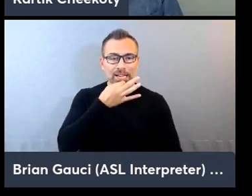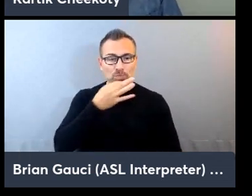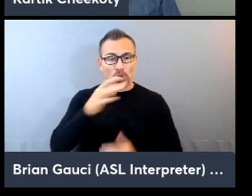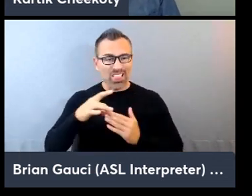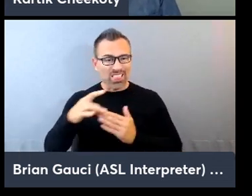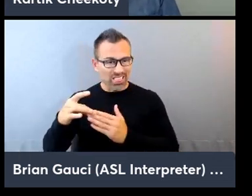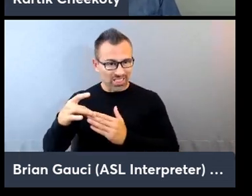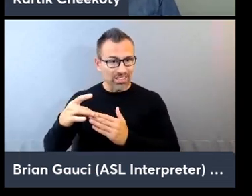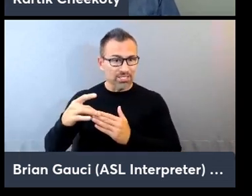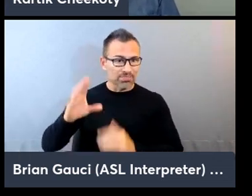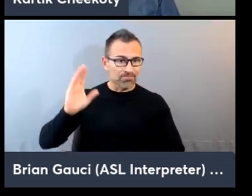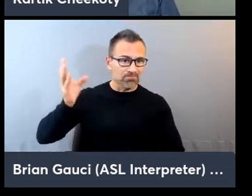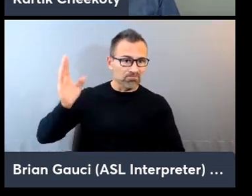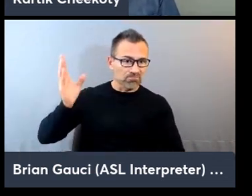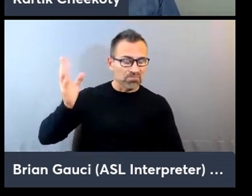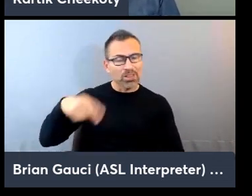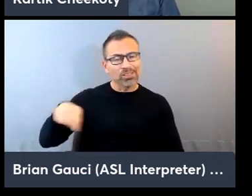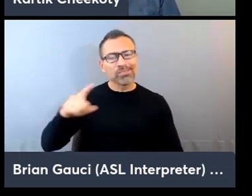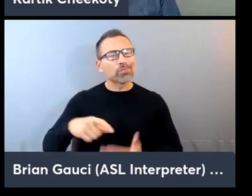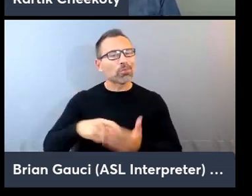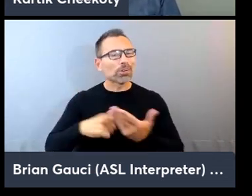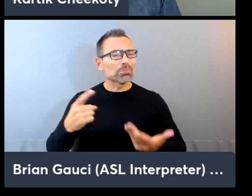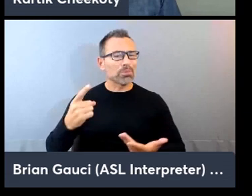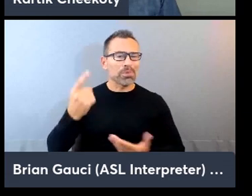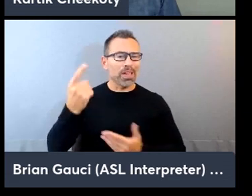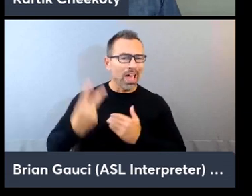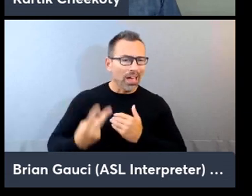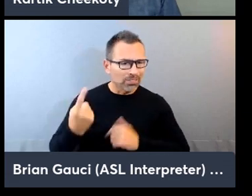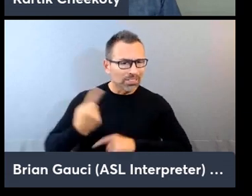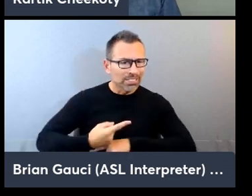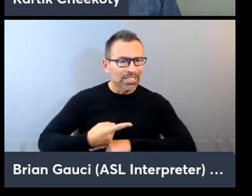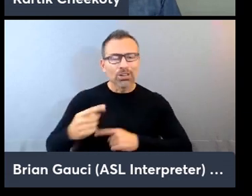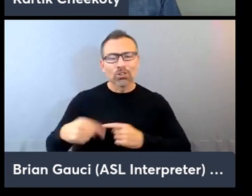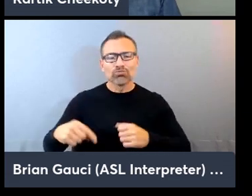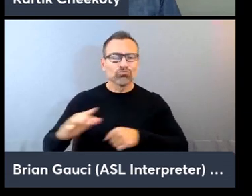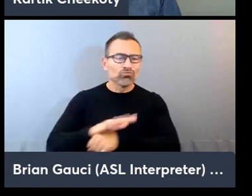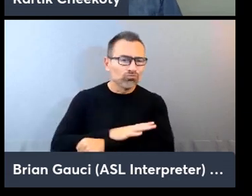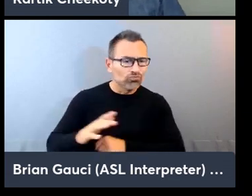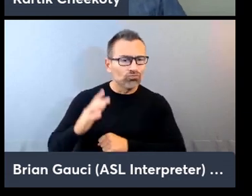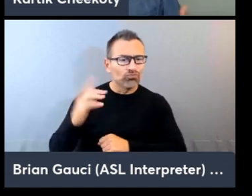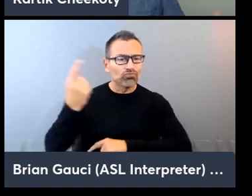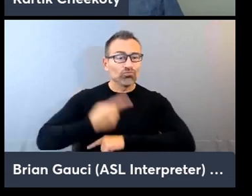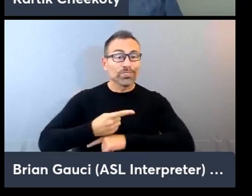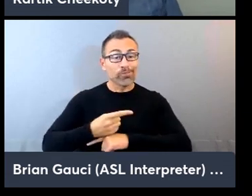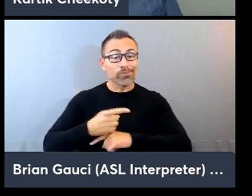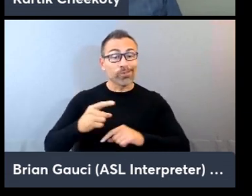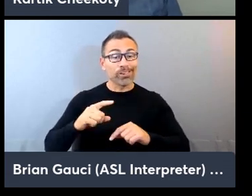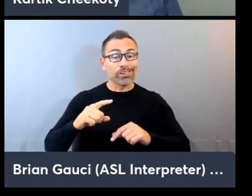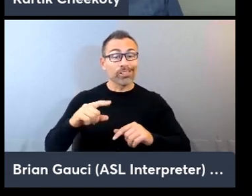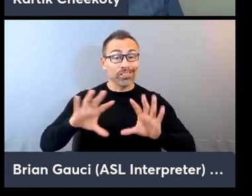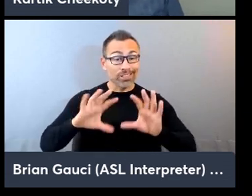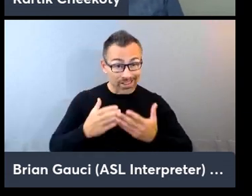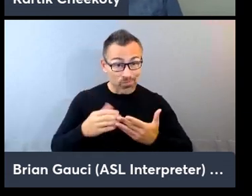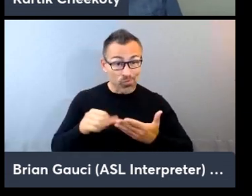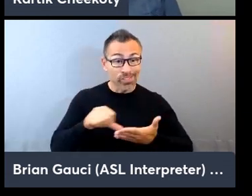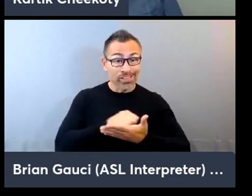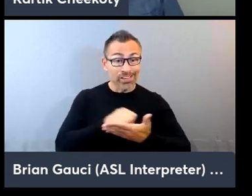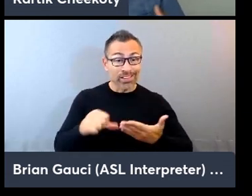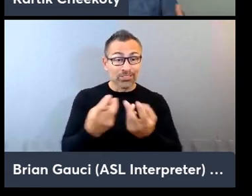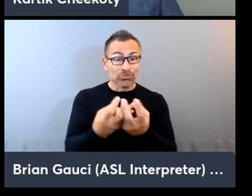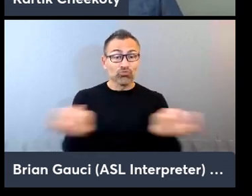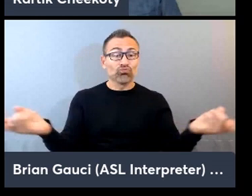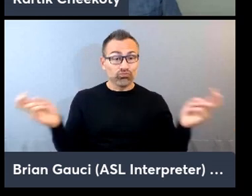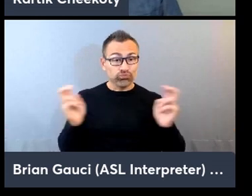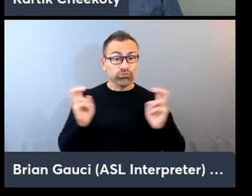It typically is like a half a day or a full day, engagement with your account team, where they sit down with you, identify your